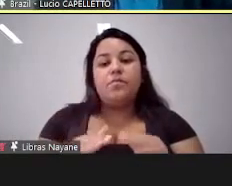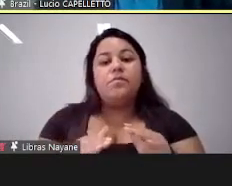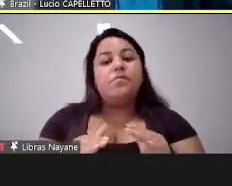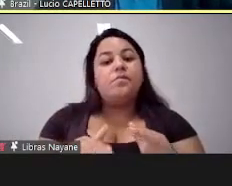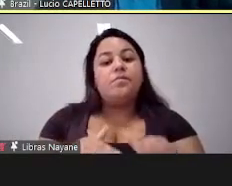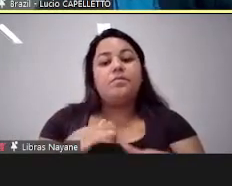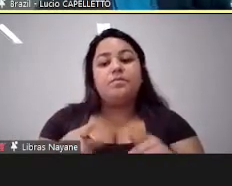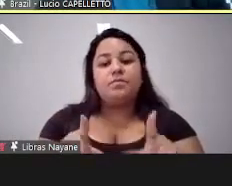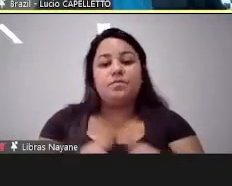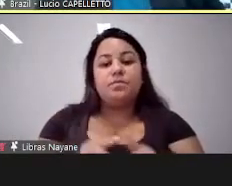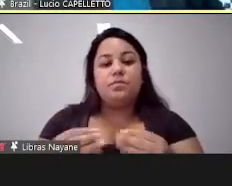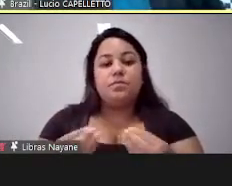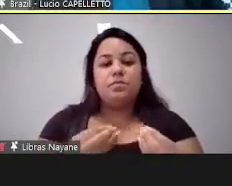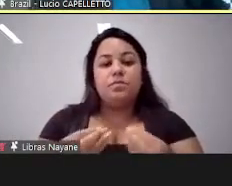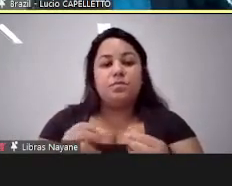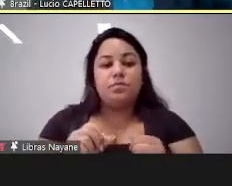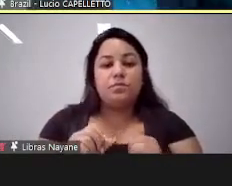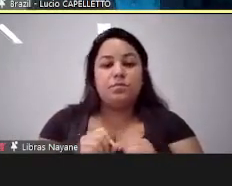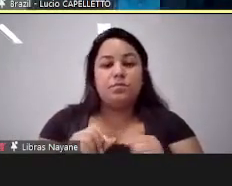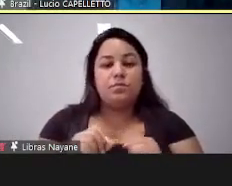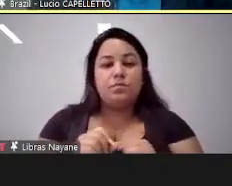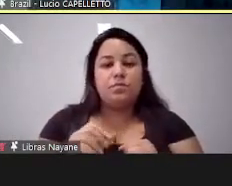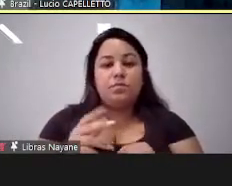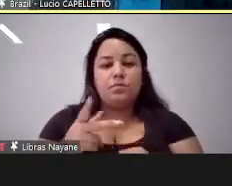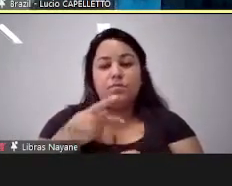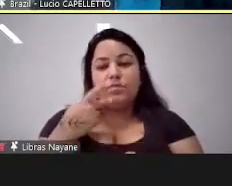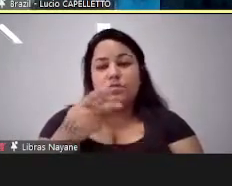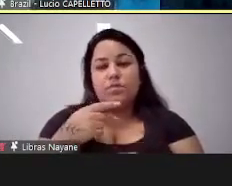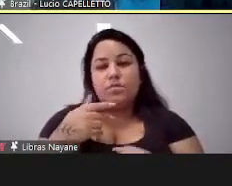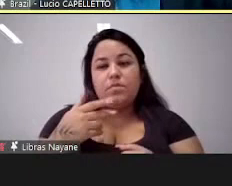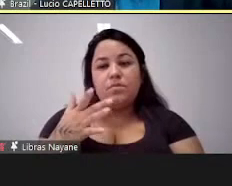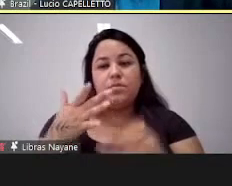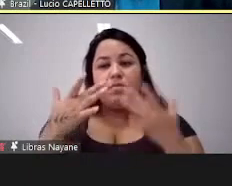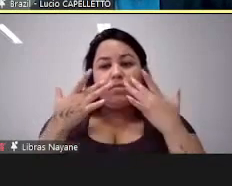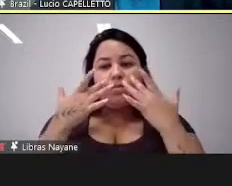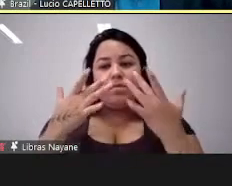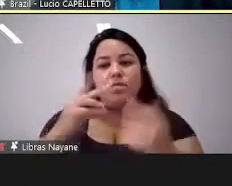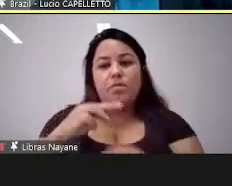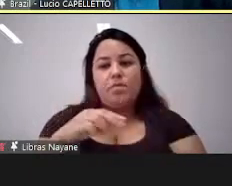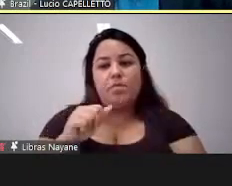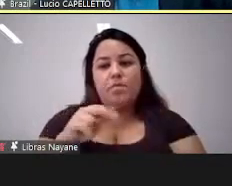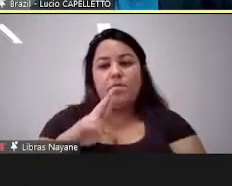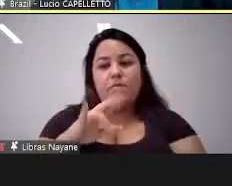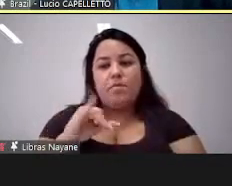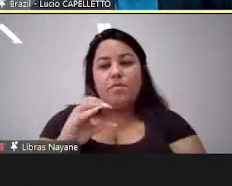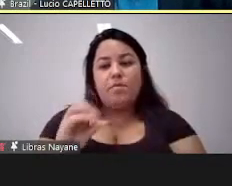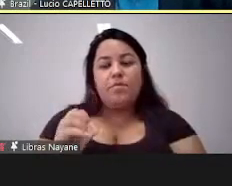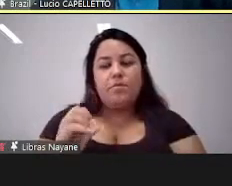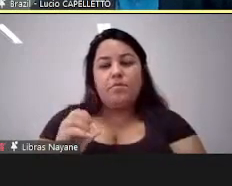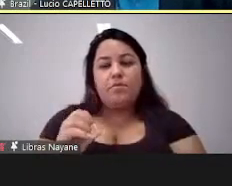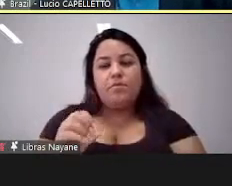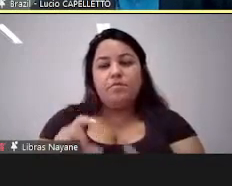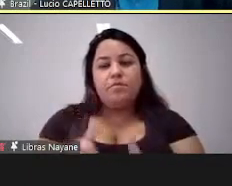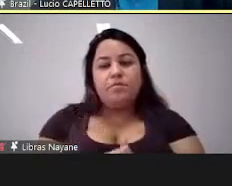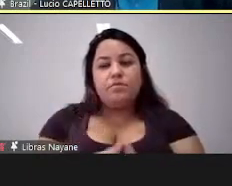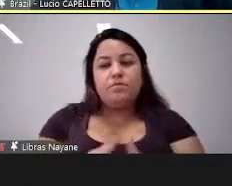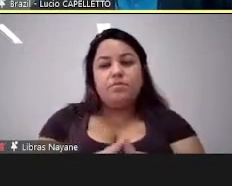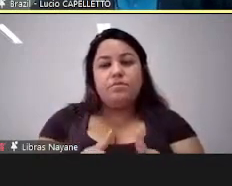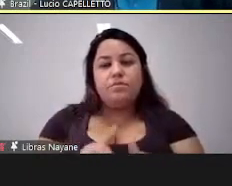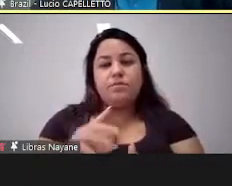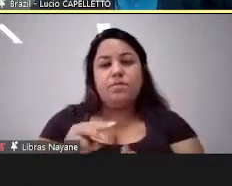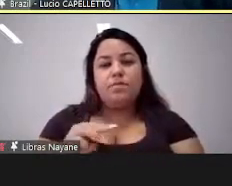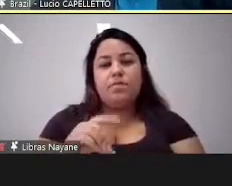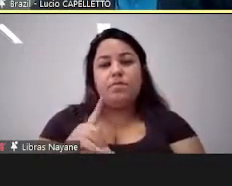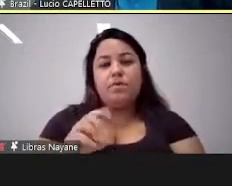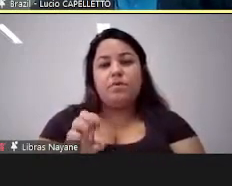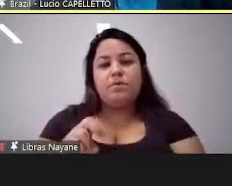still a long way to gain. As already mentioned, Mauricio said about the